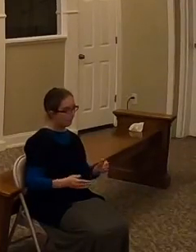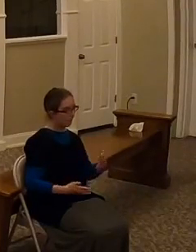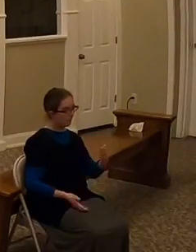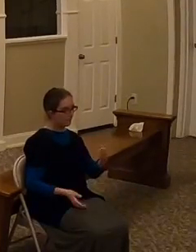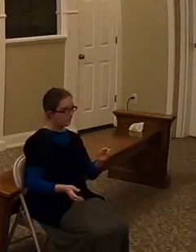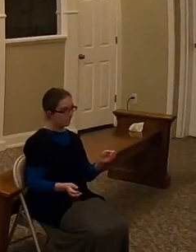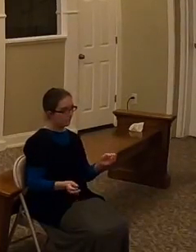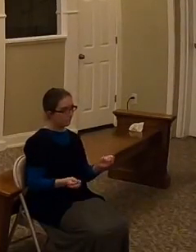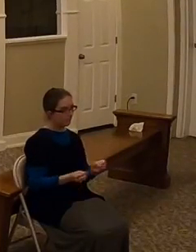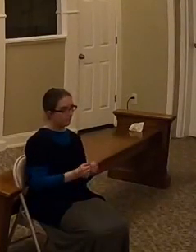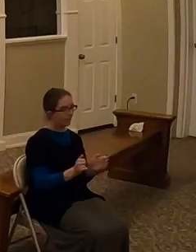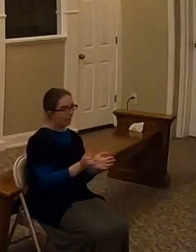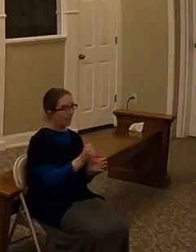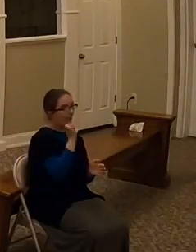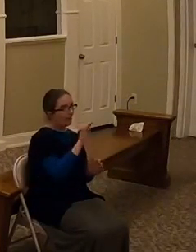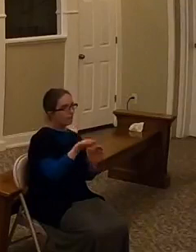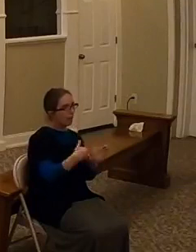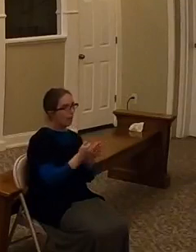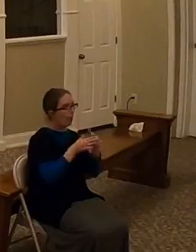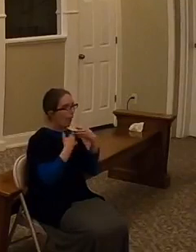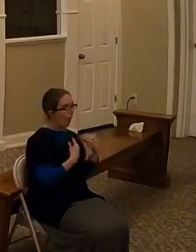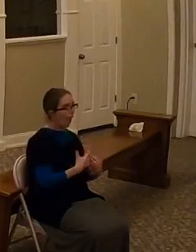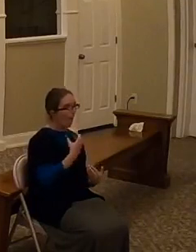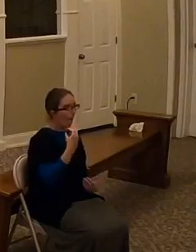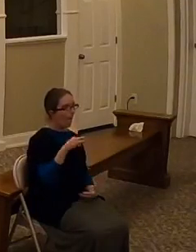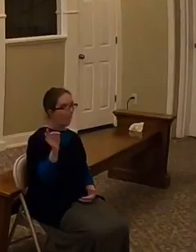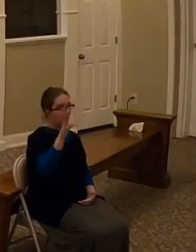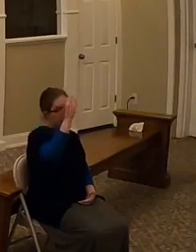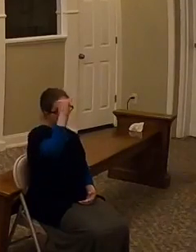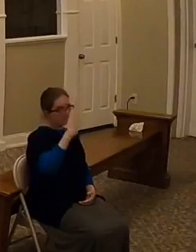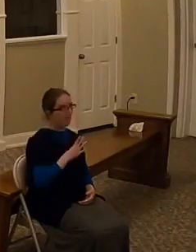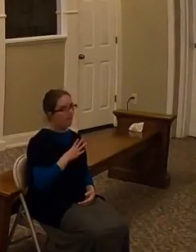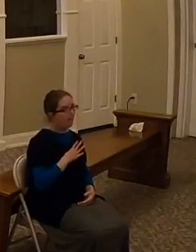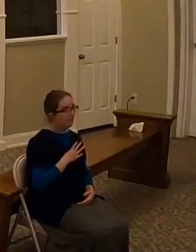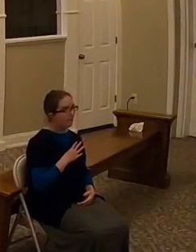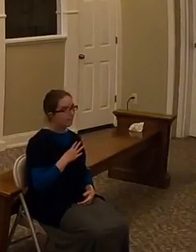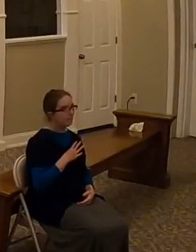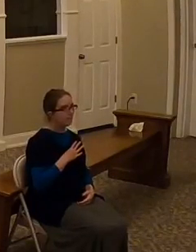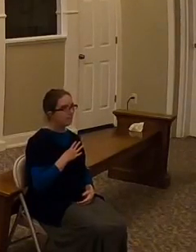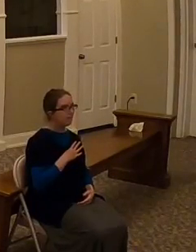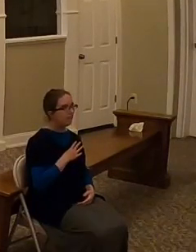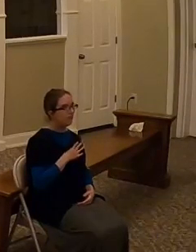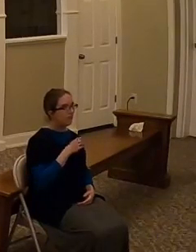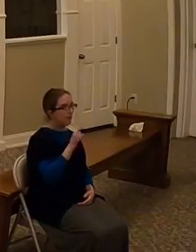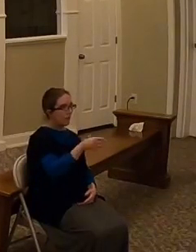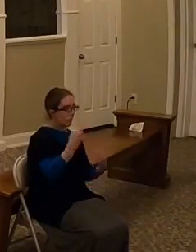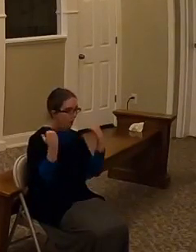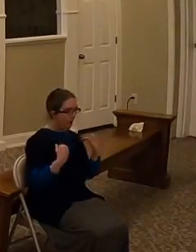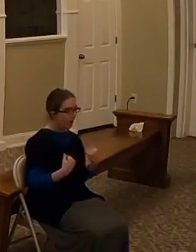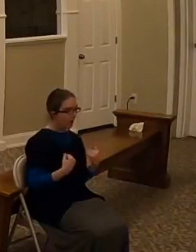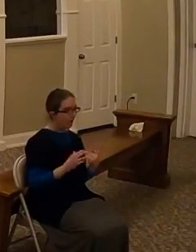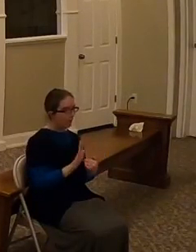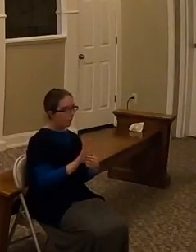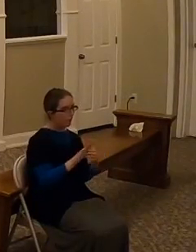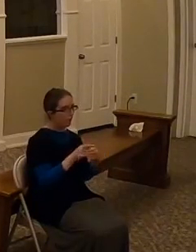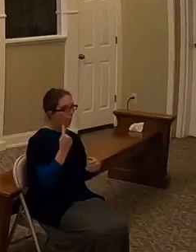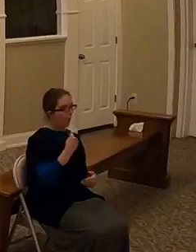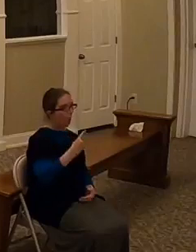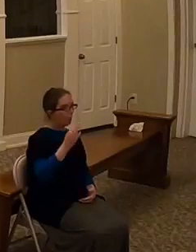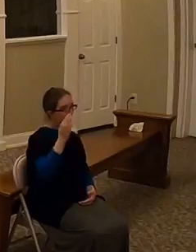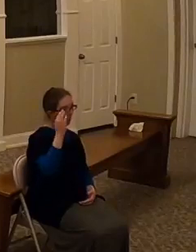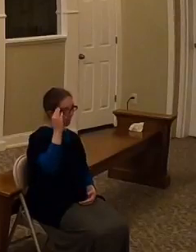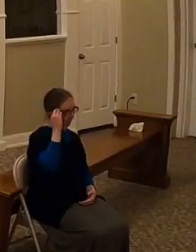together. Amen. That is the whole heart of a man. Amen. And so you have your own thoughts.